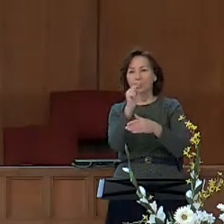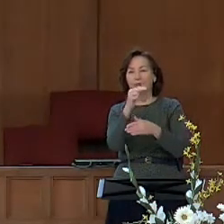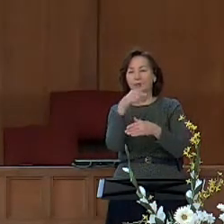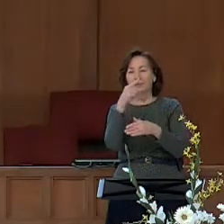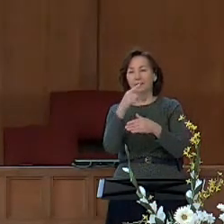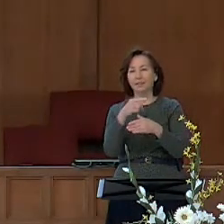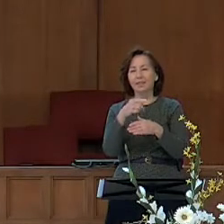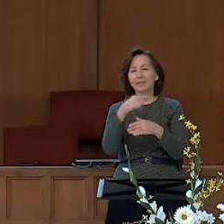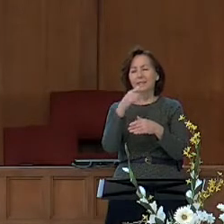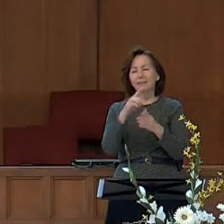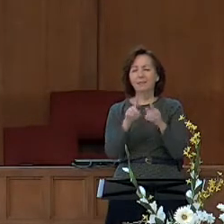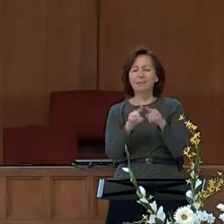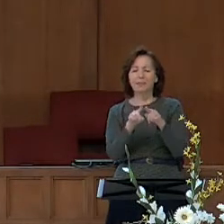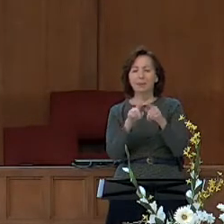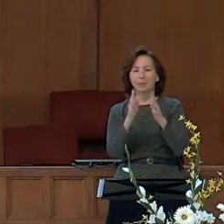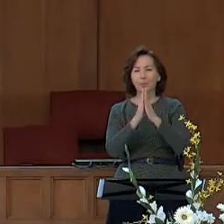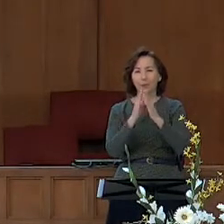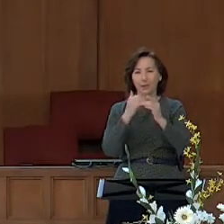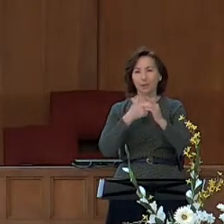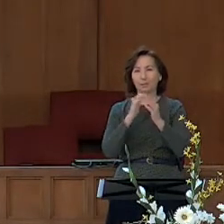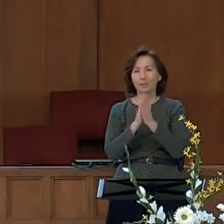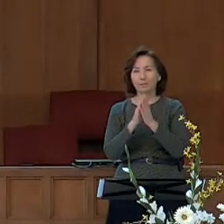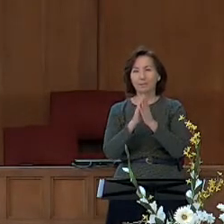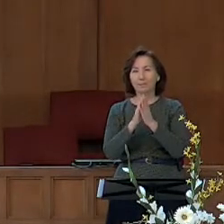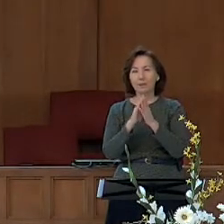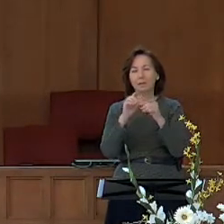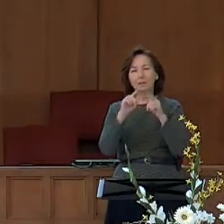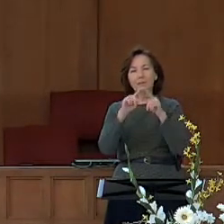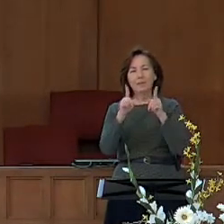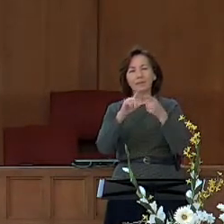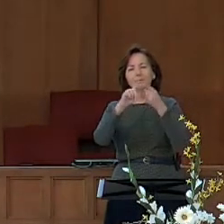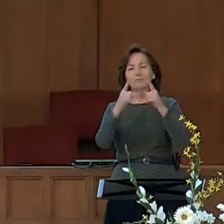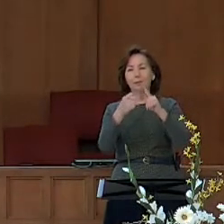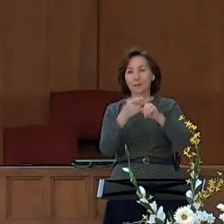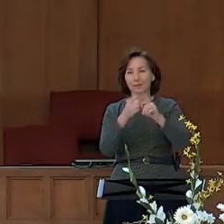a prayer to me. But he says, dear friends,